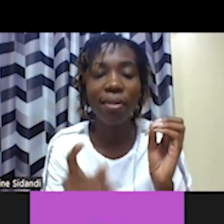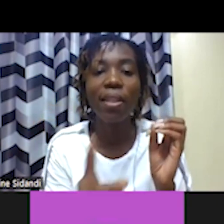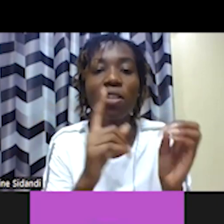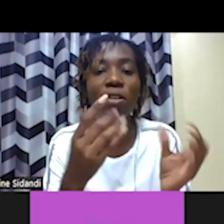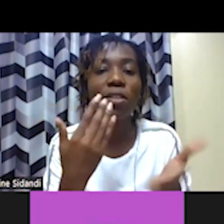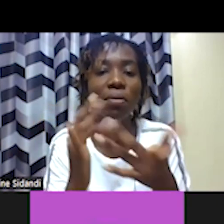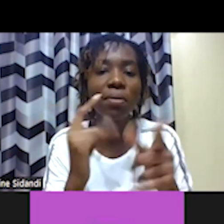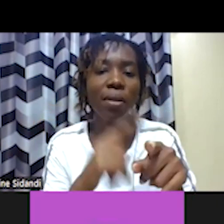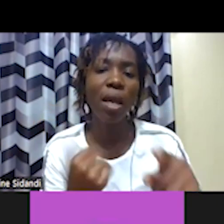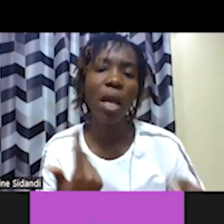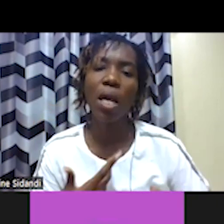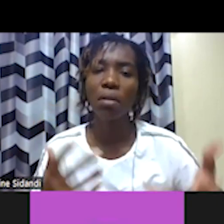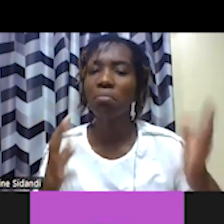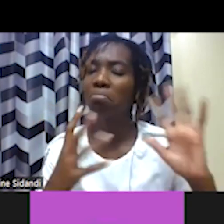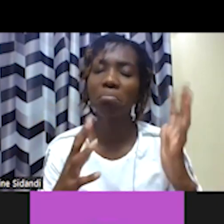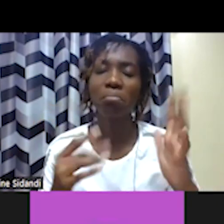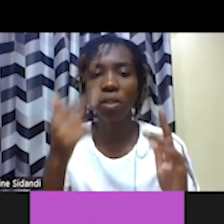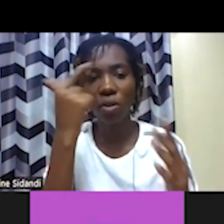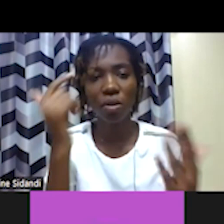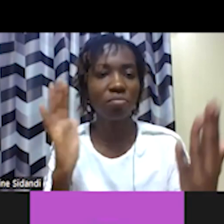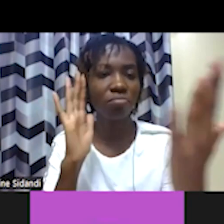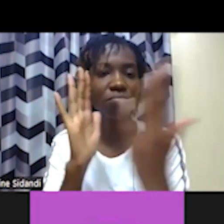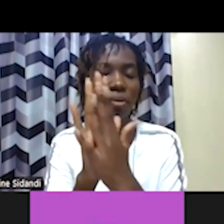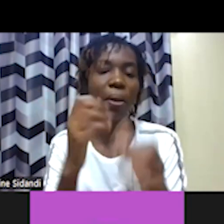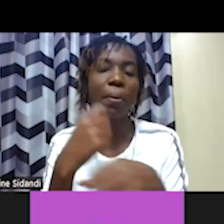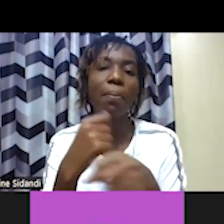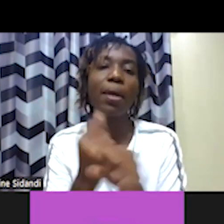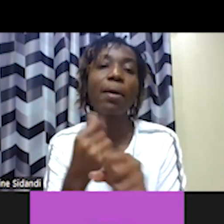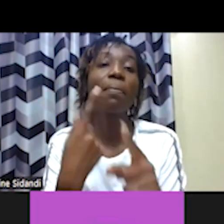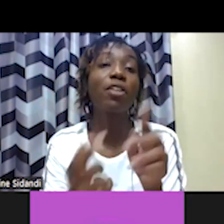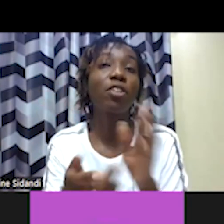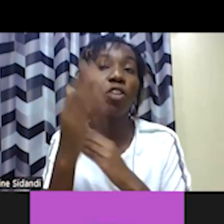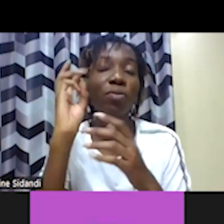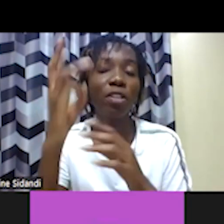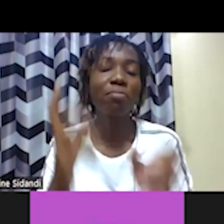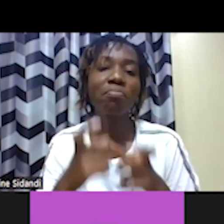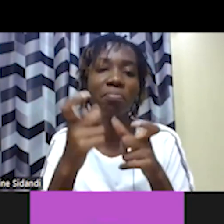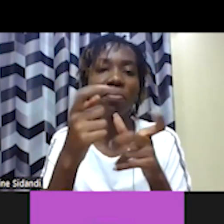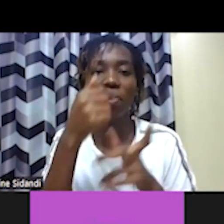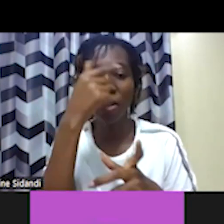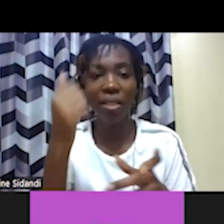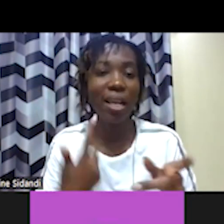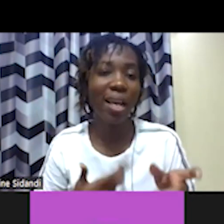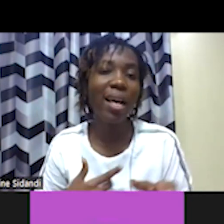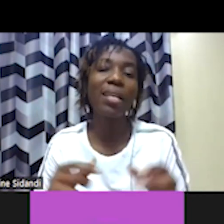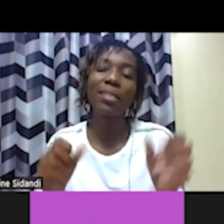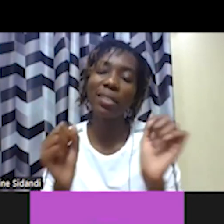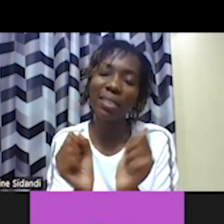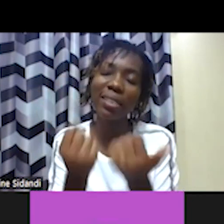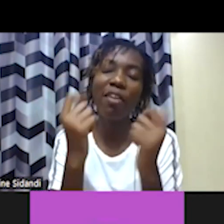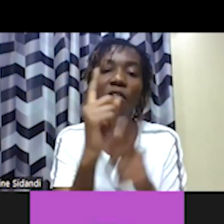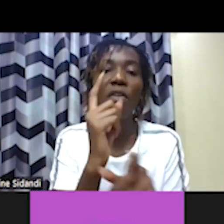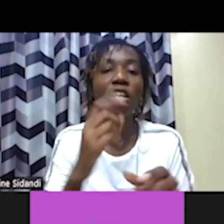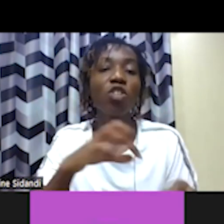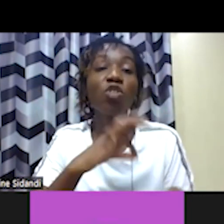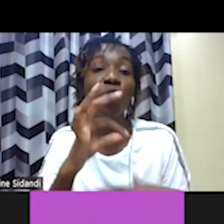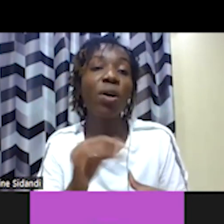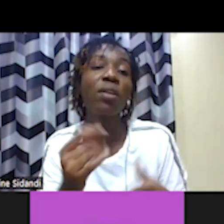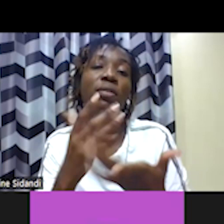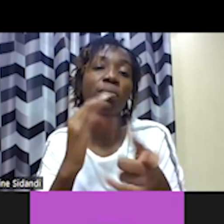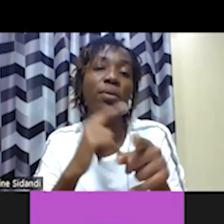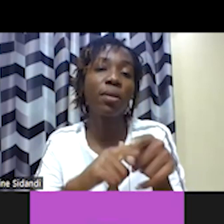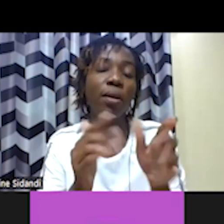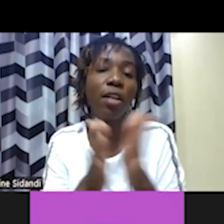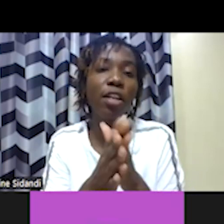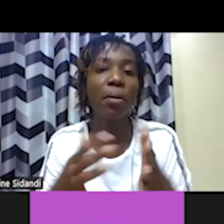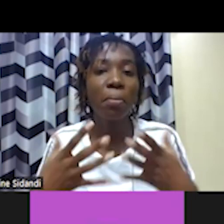something. But we are grateful that we are creating impact. And I'm sure that God will provide going forward because we are saving one soul at a time. So yeah, so